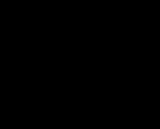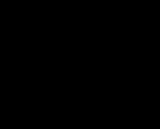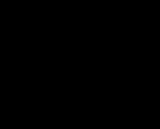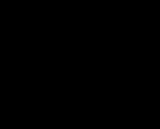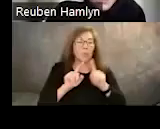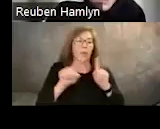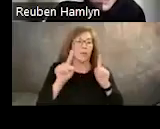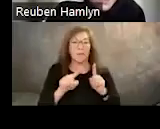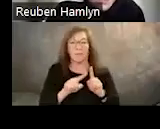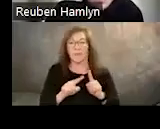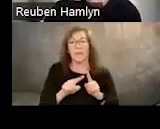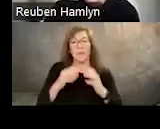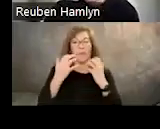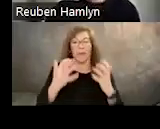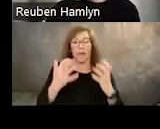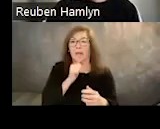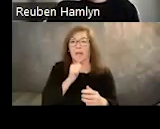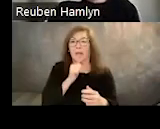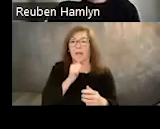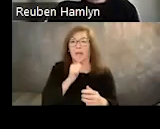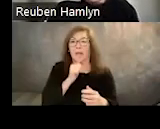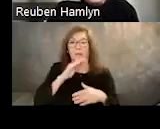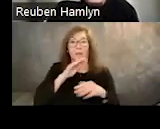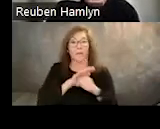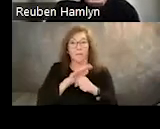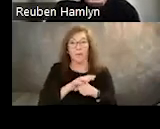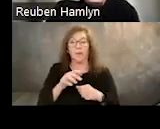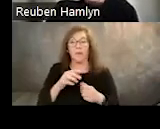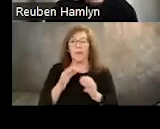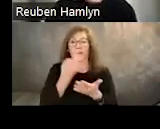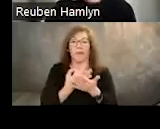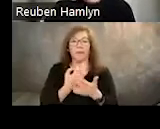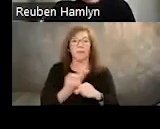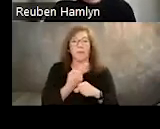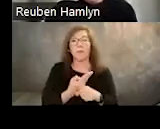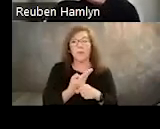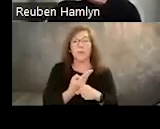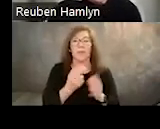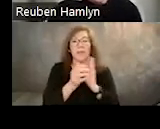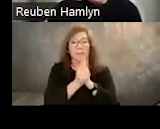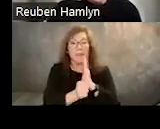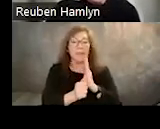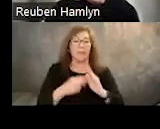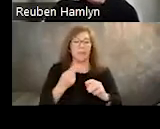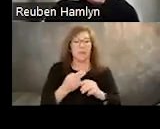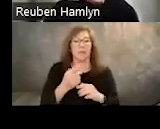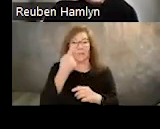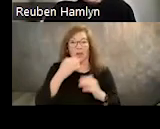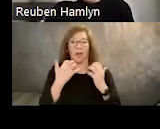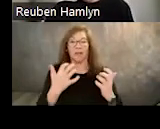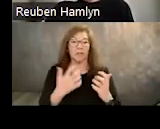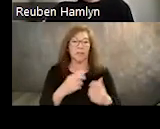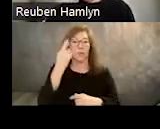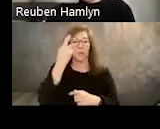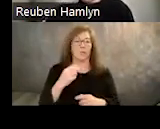audience not knowing the full facts. So we wanted to use the capacity for the audience to realize at a certain point through the film that what